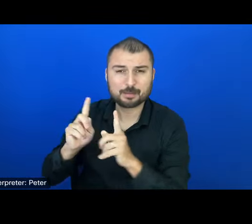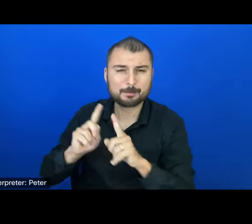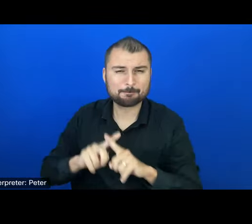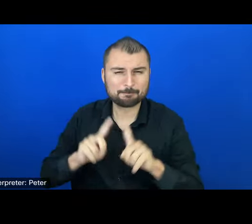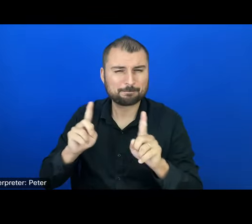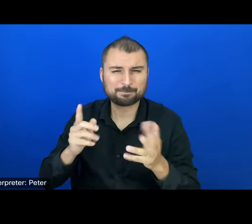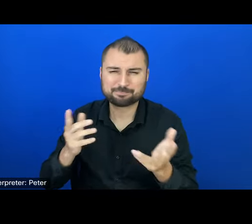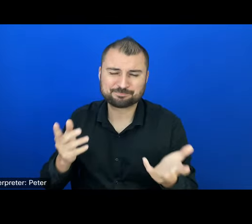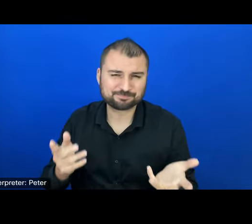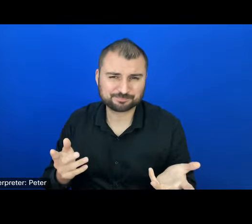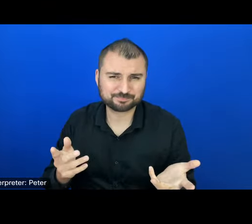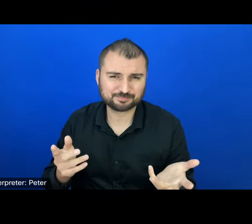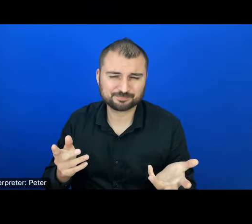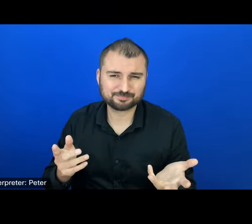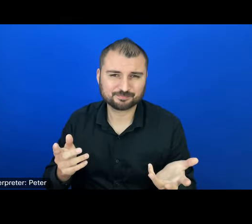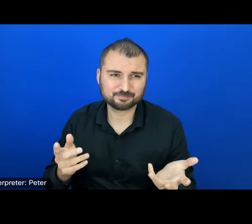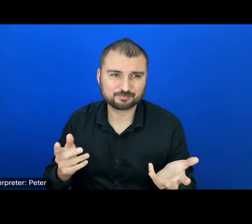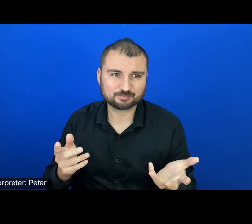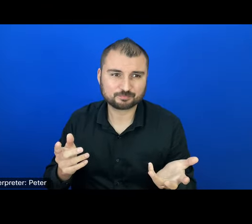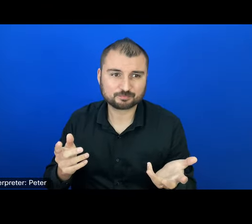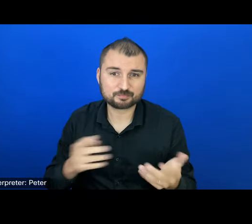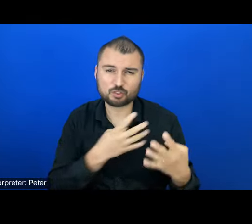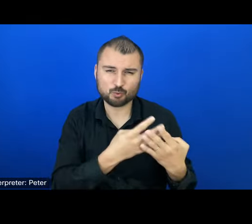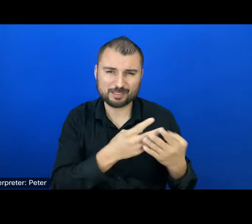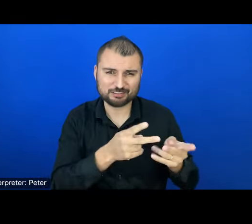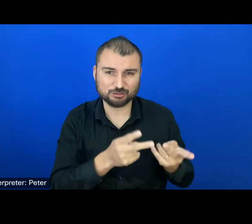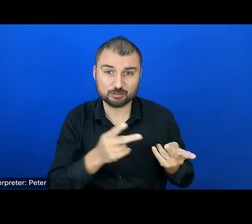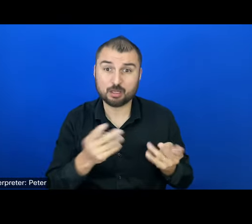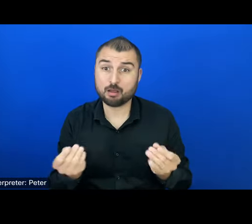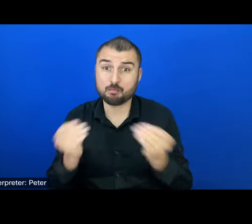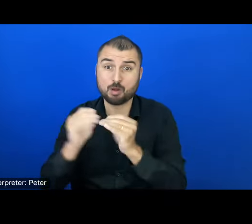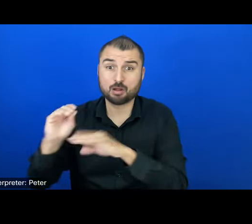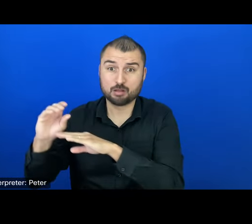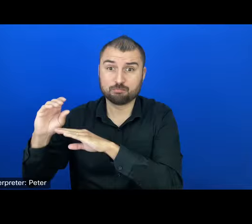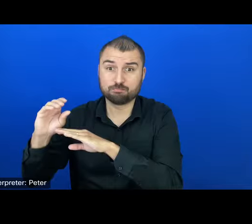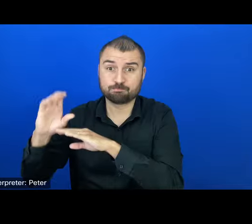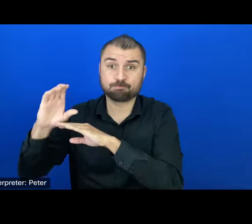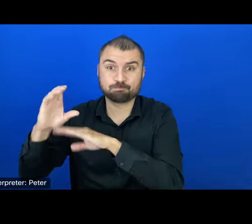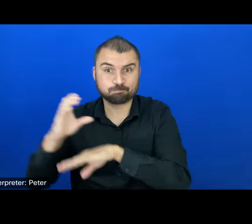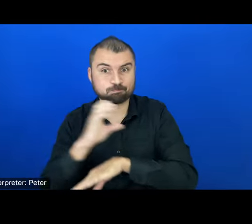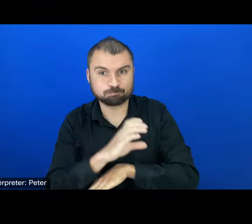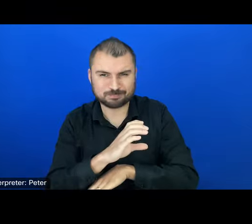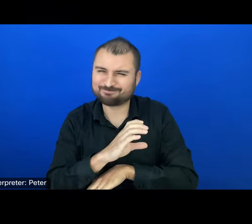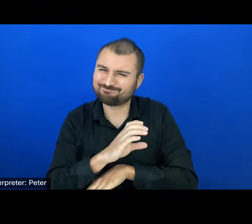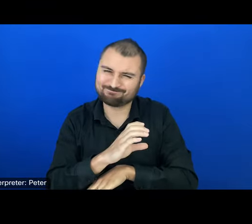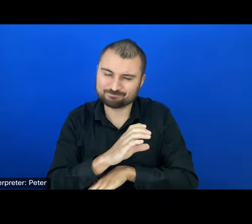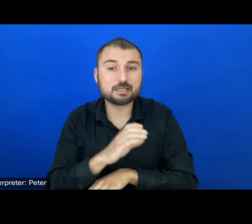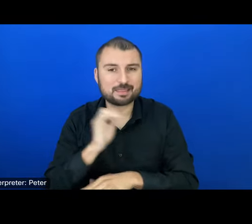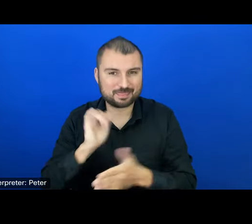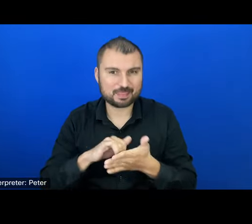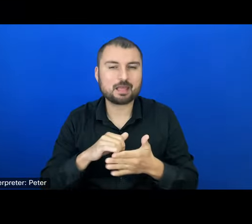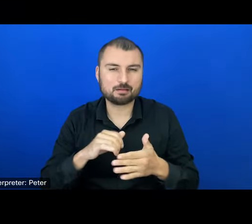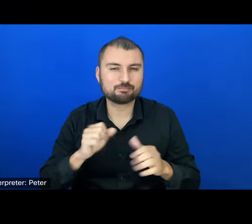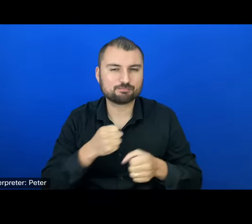not anymore has been able to go to corrections. And that's created some problems in terms of the repair